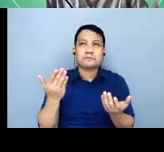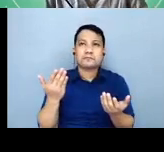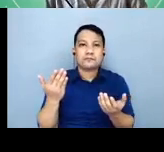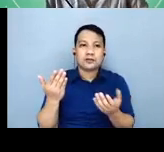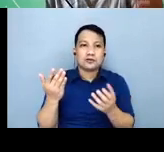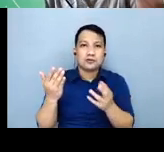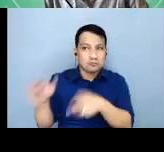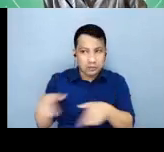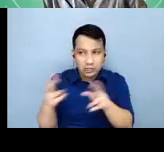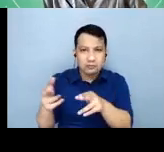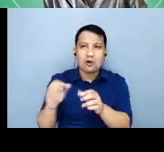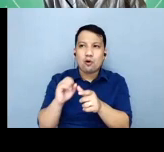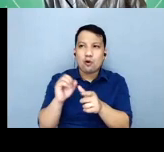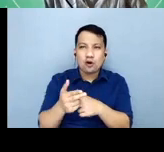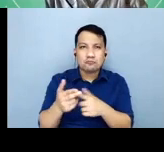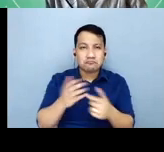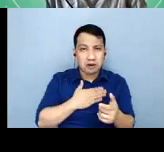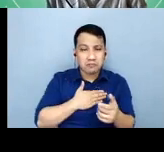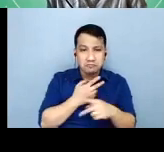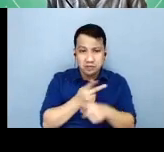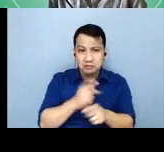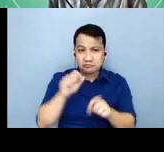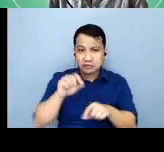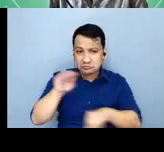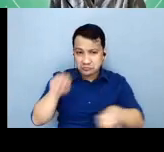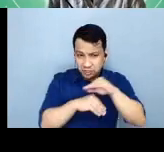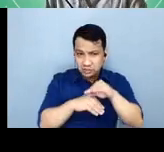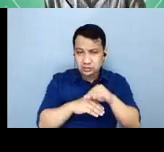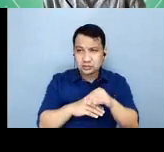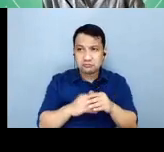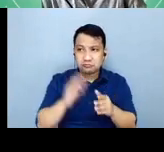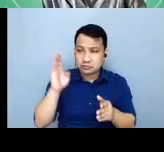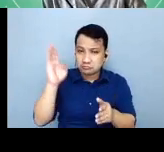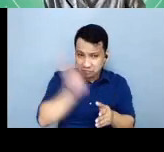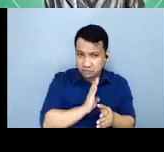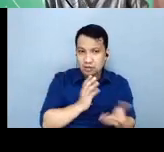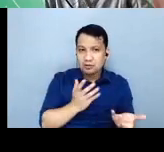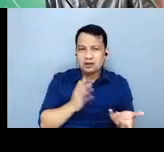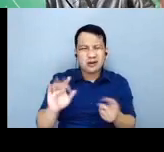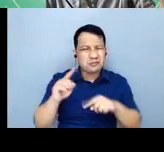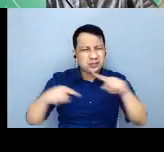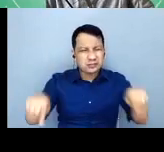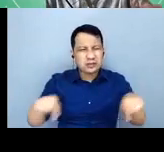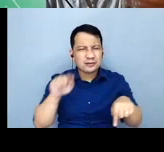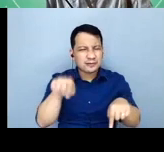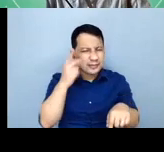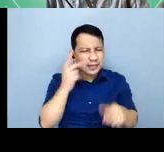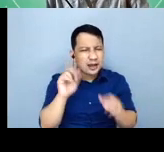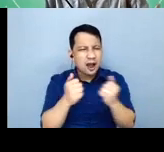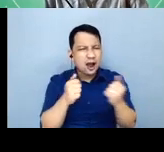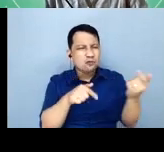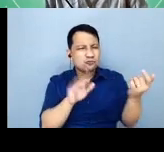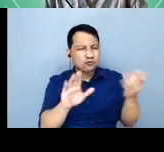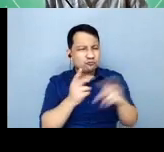degrade, or they are products that can easily be replaced in case they get damaged. Different ways of seeing your product from a